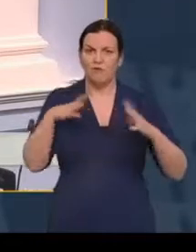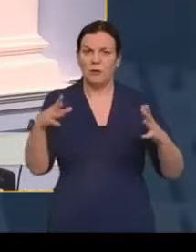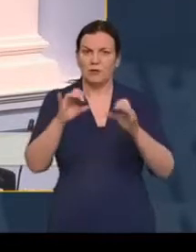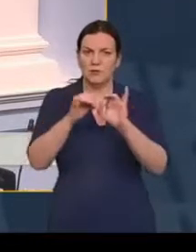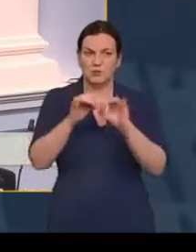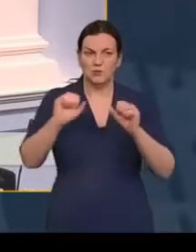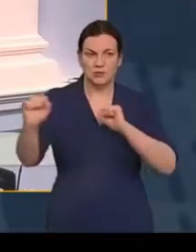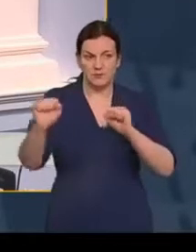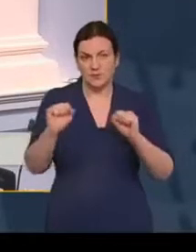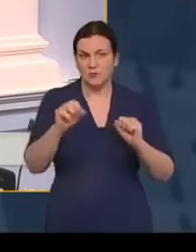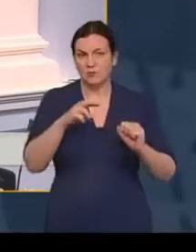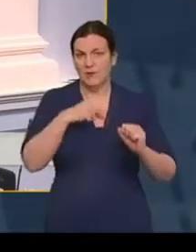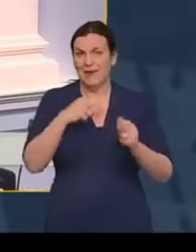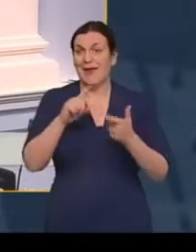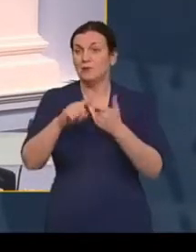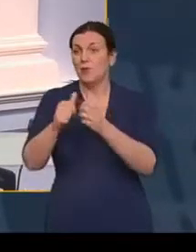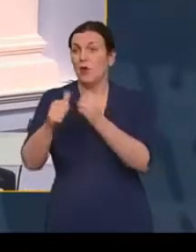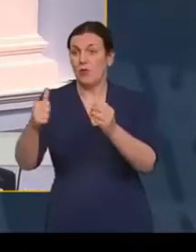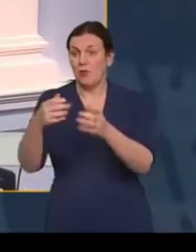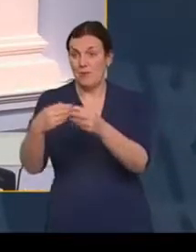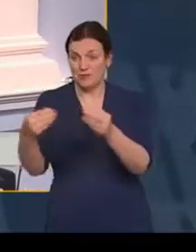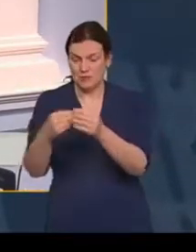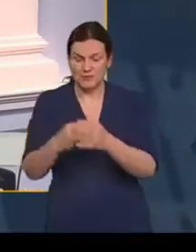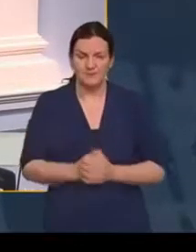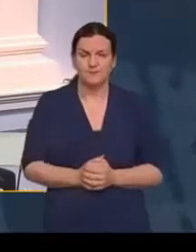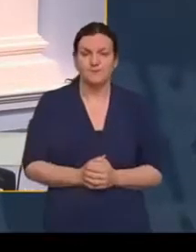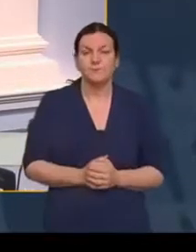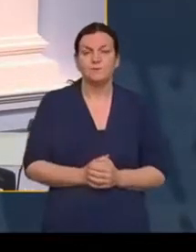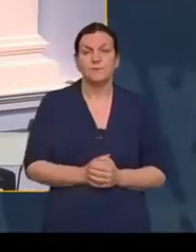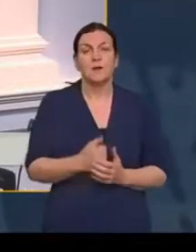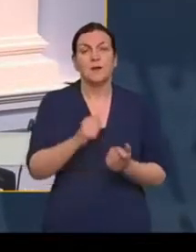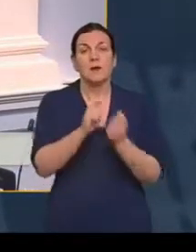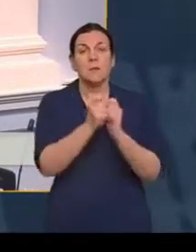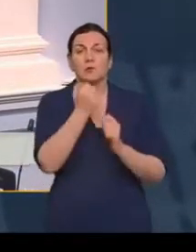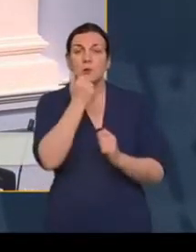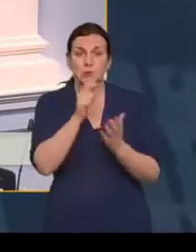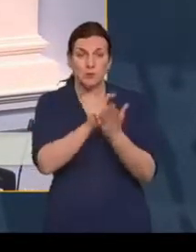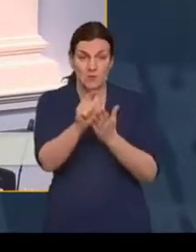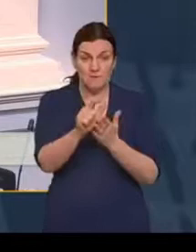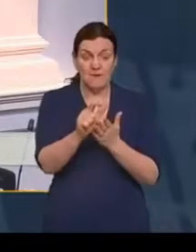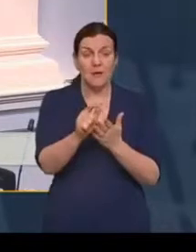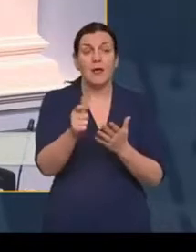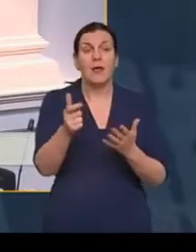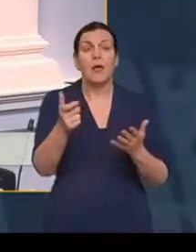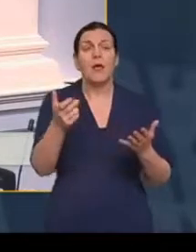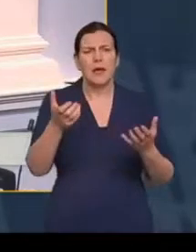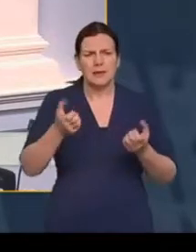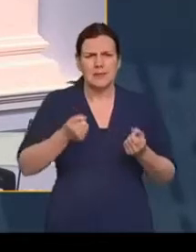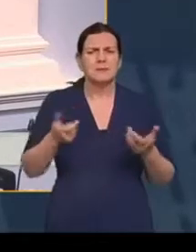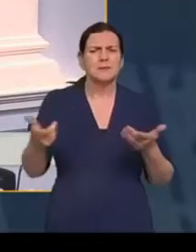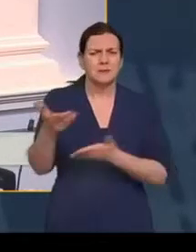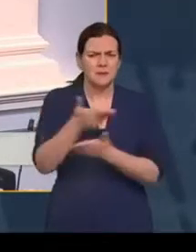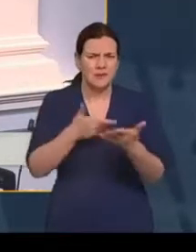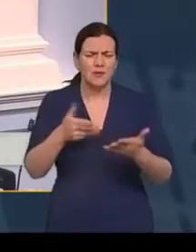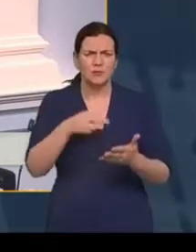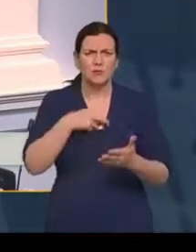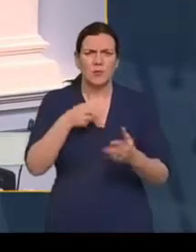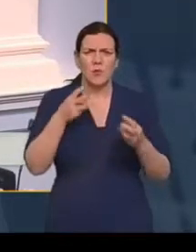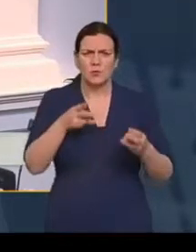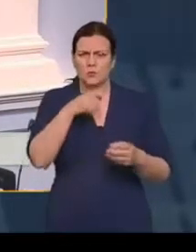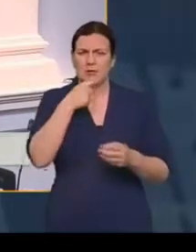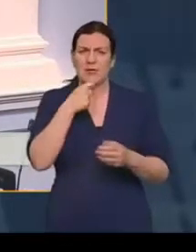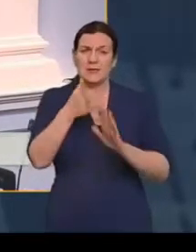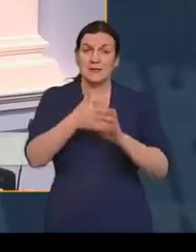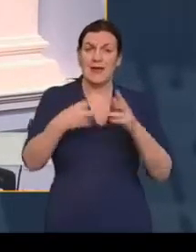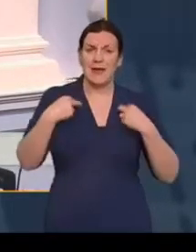of free interpretation services and auxiliary matters. Amendment number 12. I accepted the argument made during the debate here